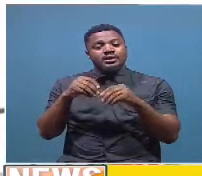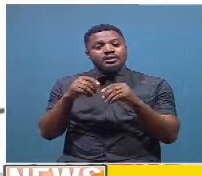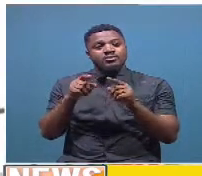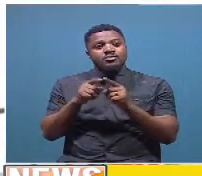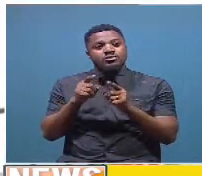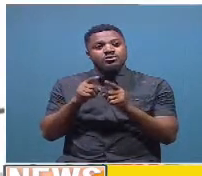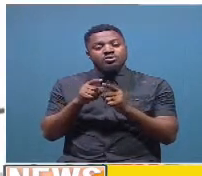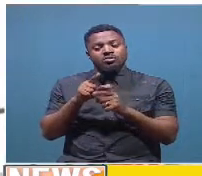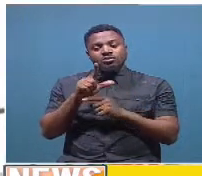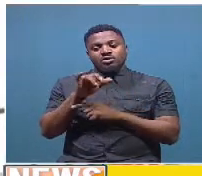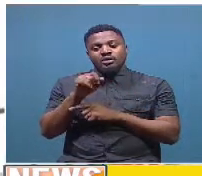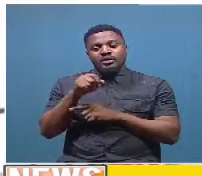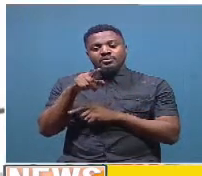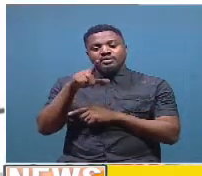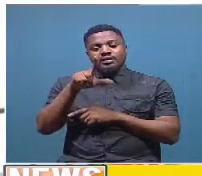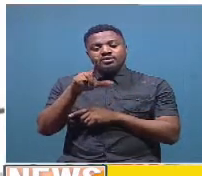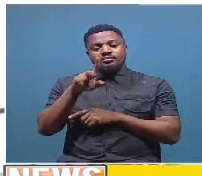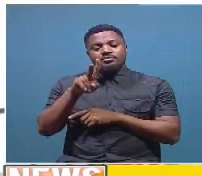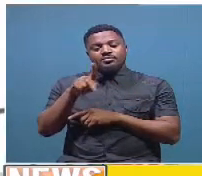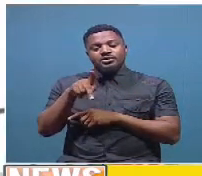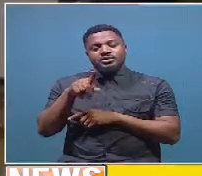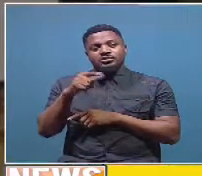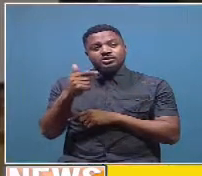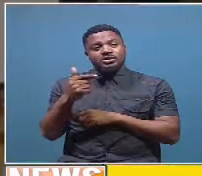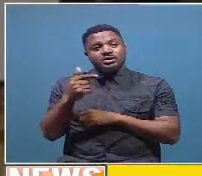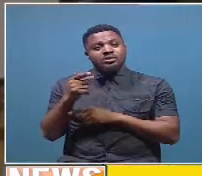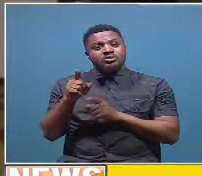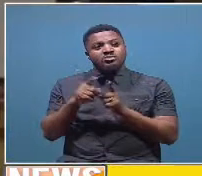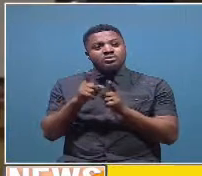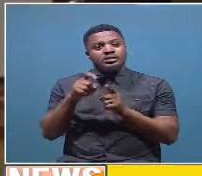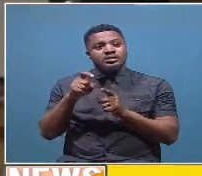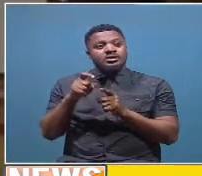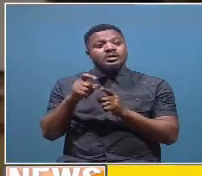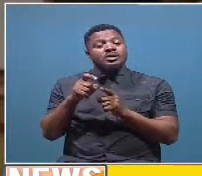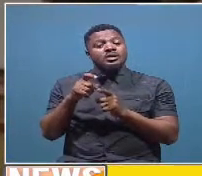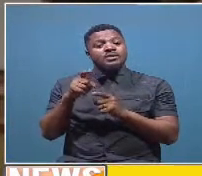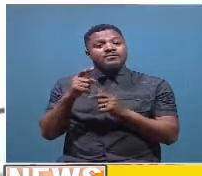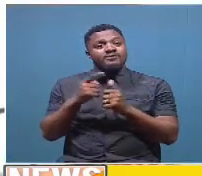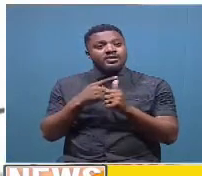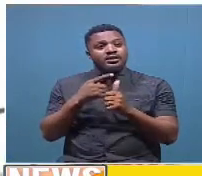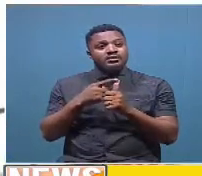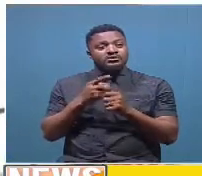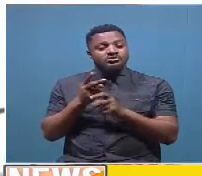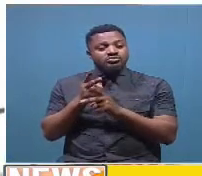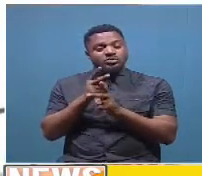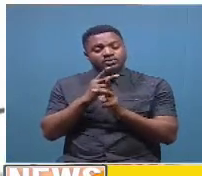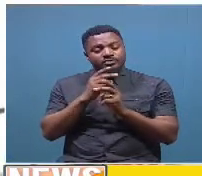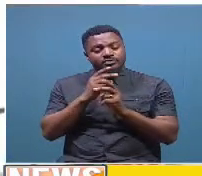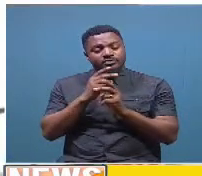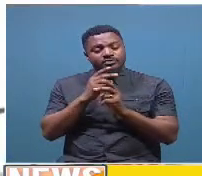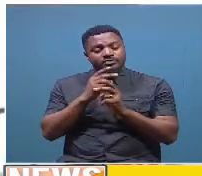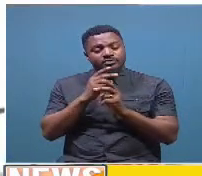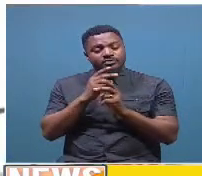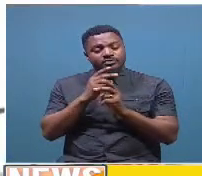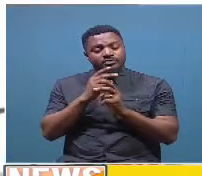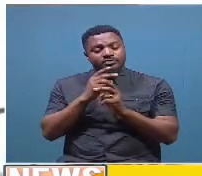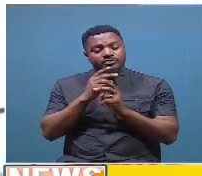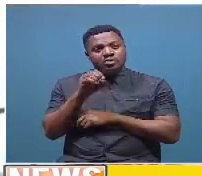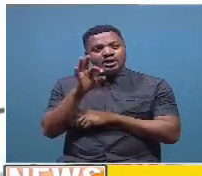as the liquefied petroleum gas (LPG) recirculation, was accelerated. The first surveillance audit for ISO